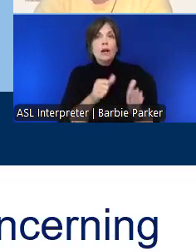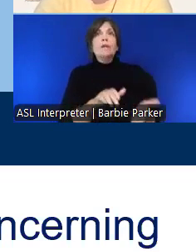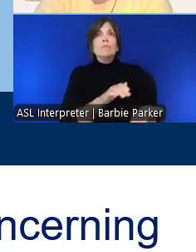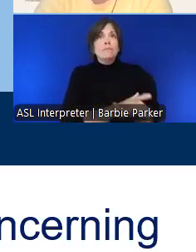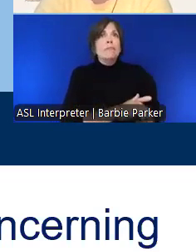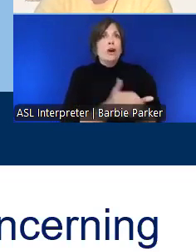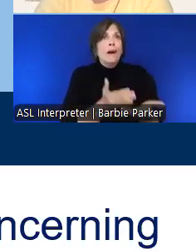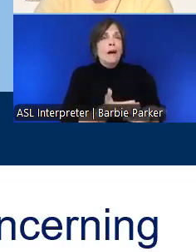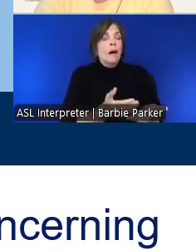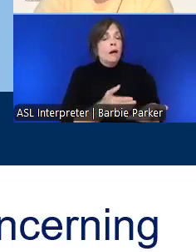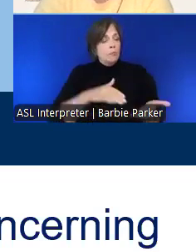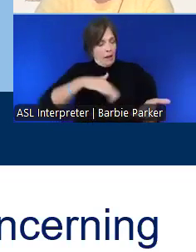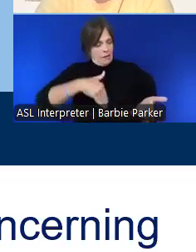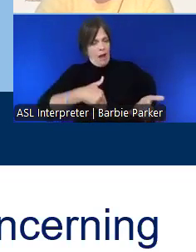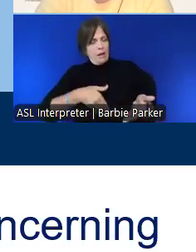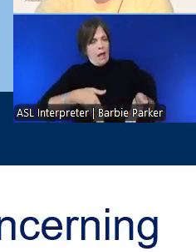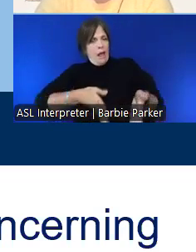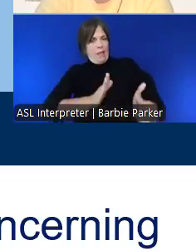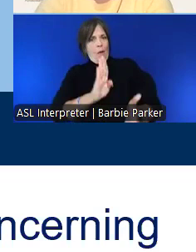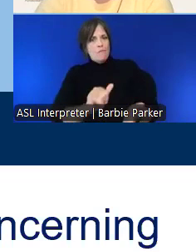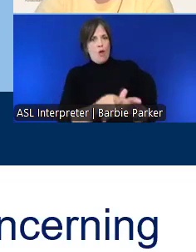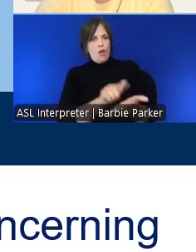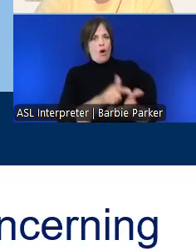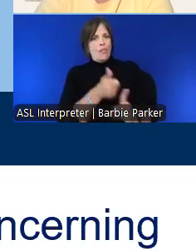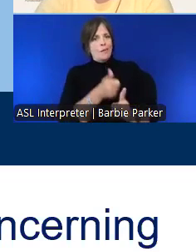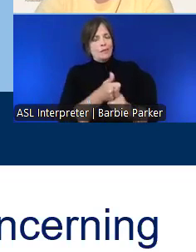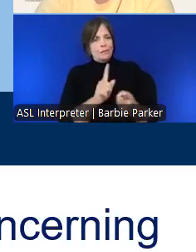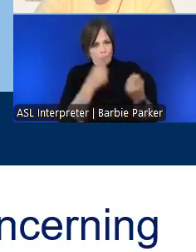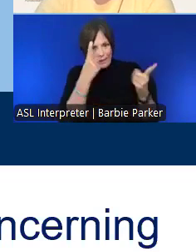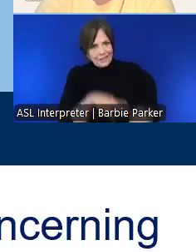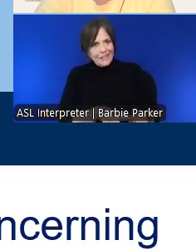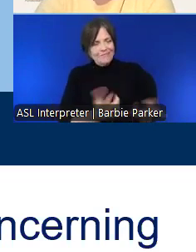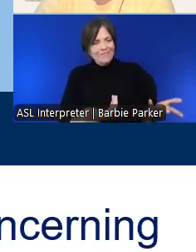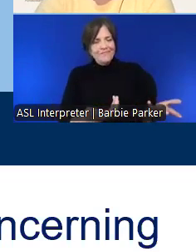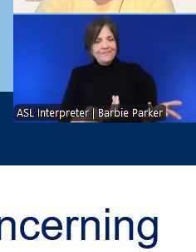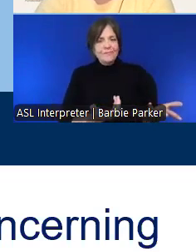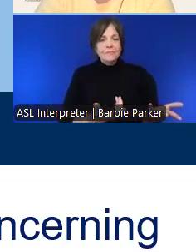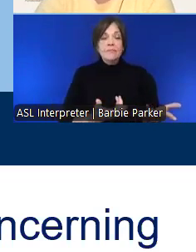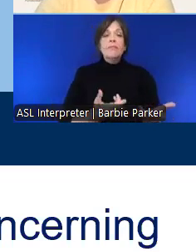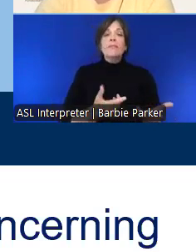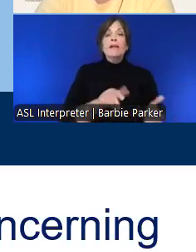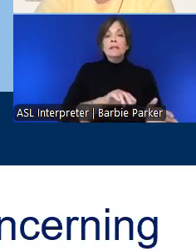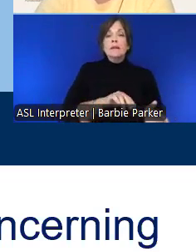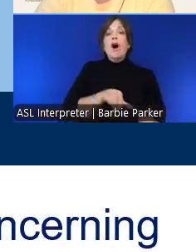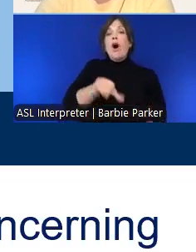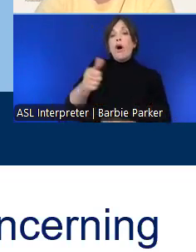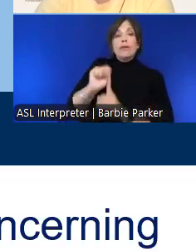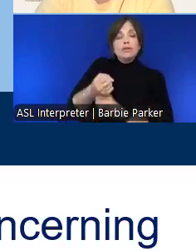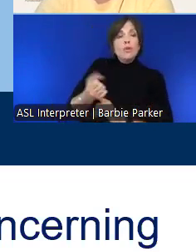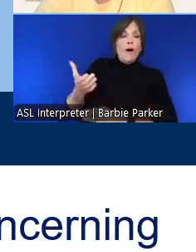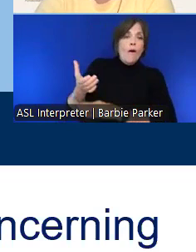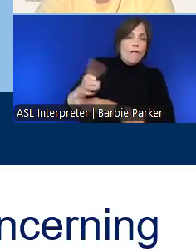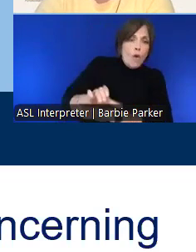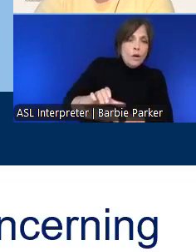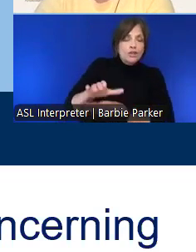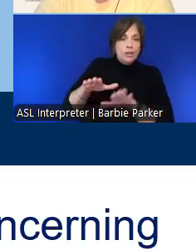consent. And in situations of forced marriage or, you know, forced child marriage, you know, parents tend